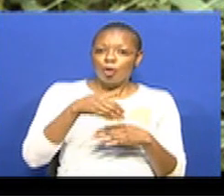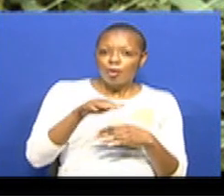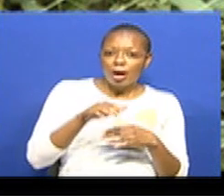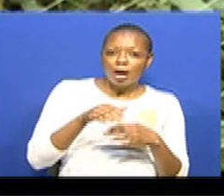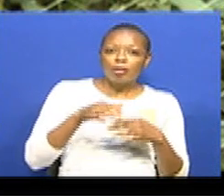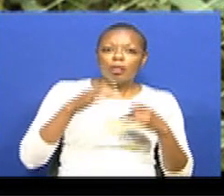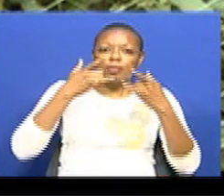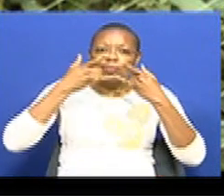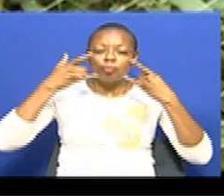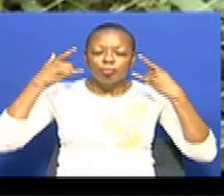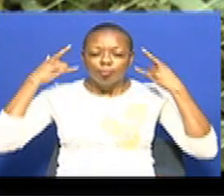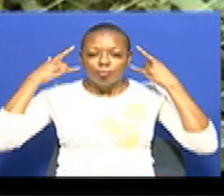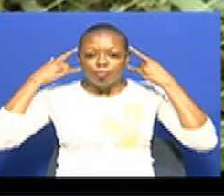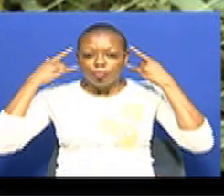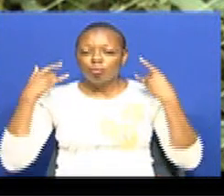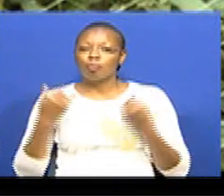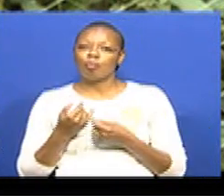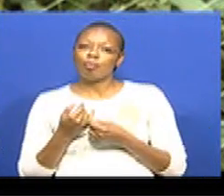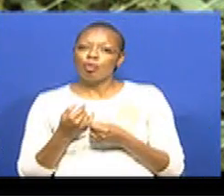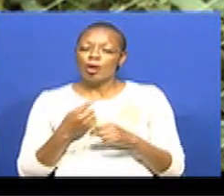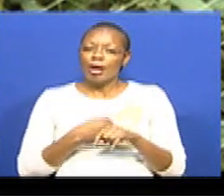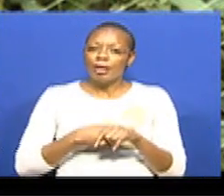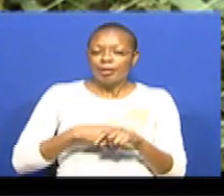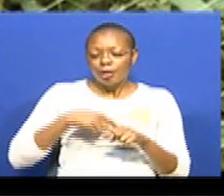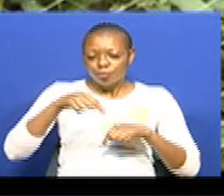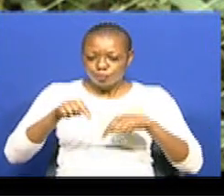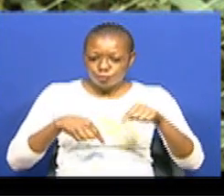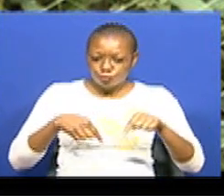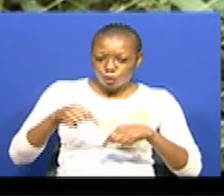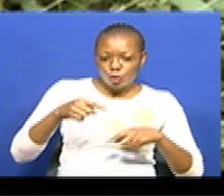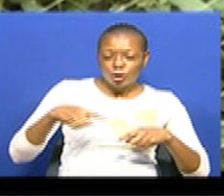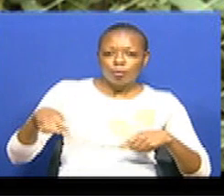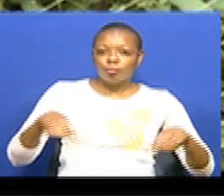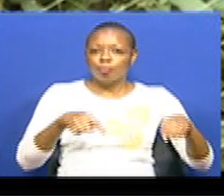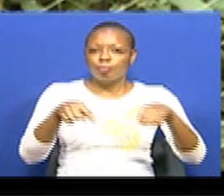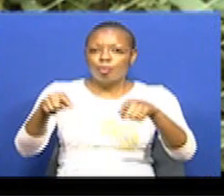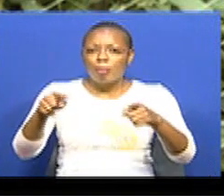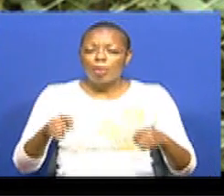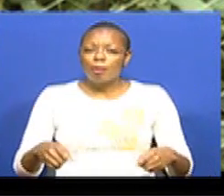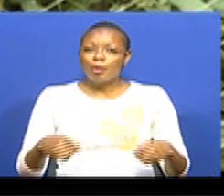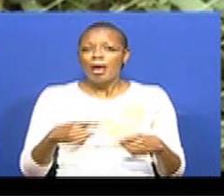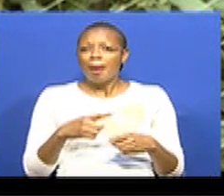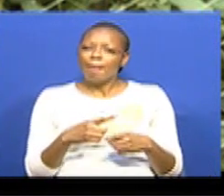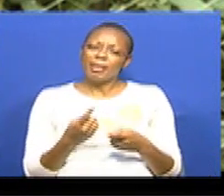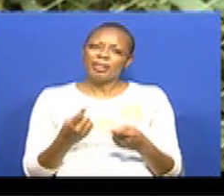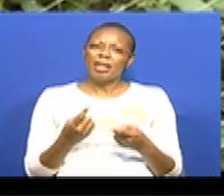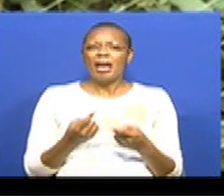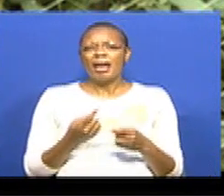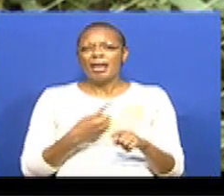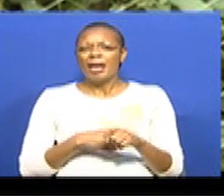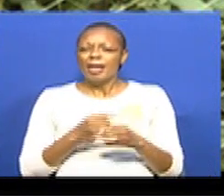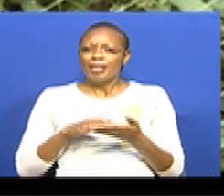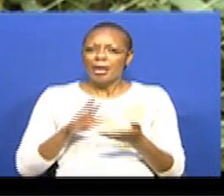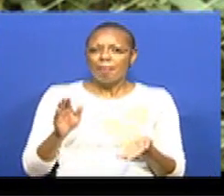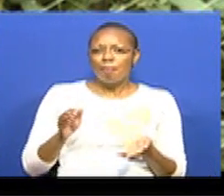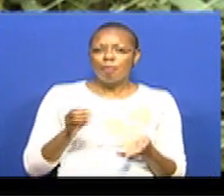outside along the road, and we spend most of the time in